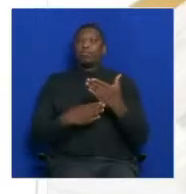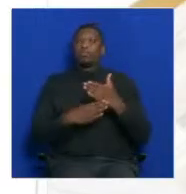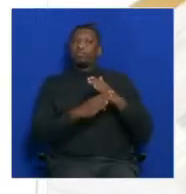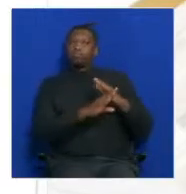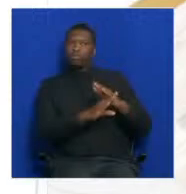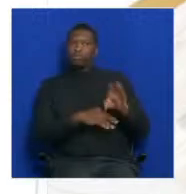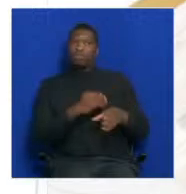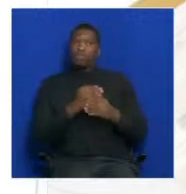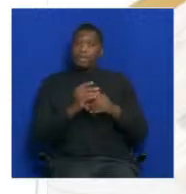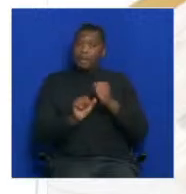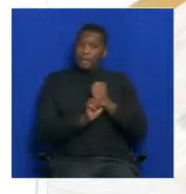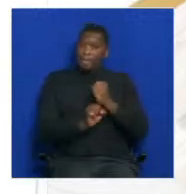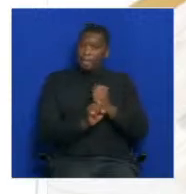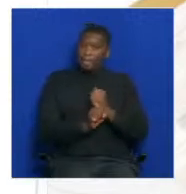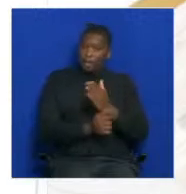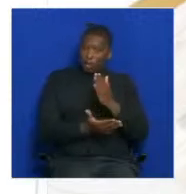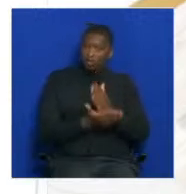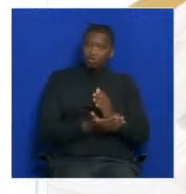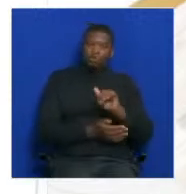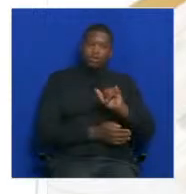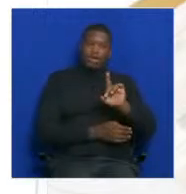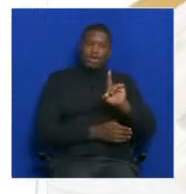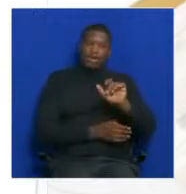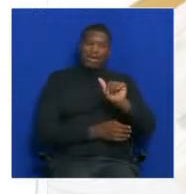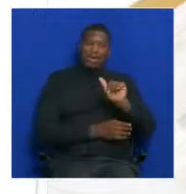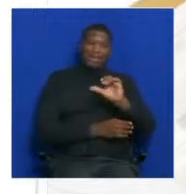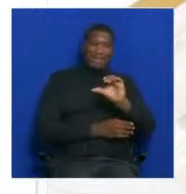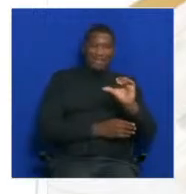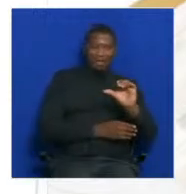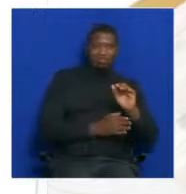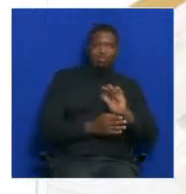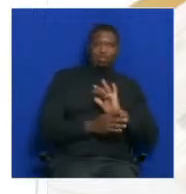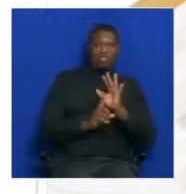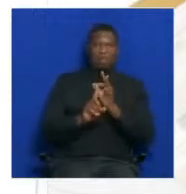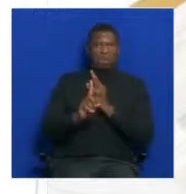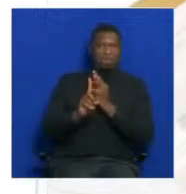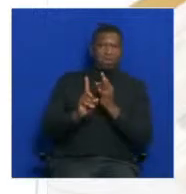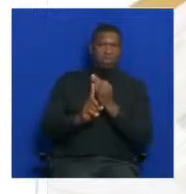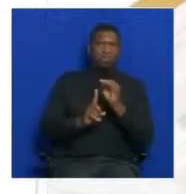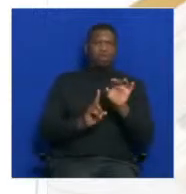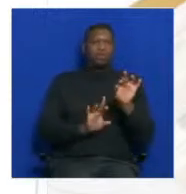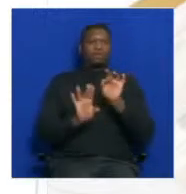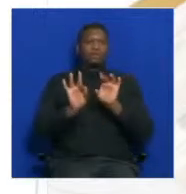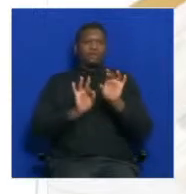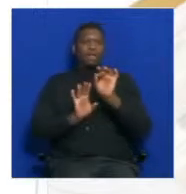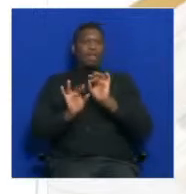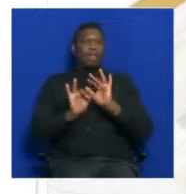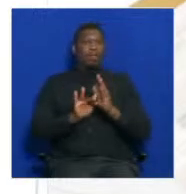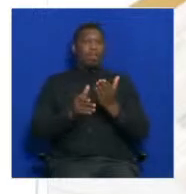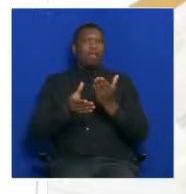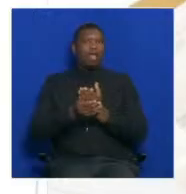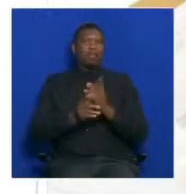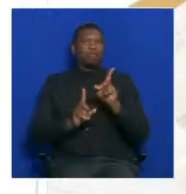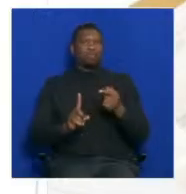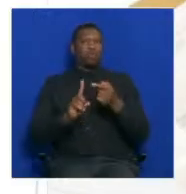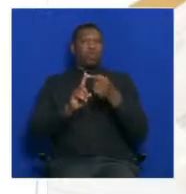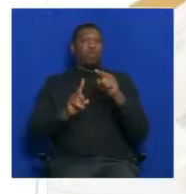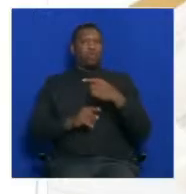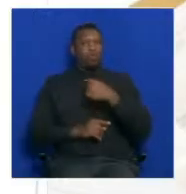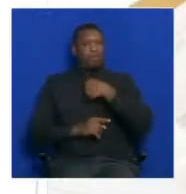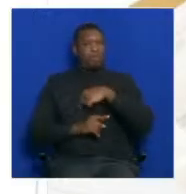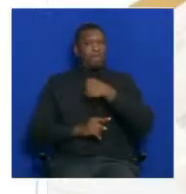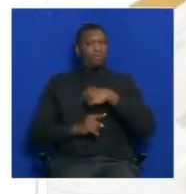is not manipulated to select cases furthering a personal or political agenda. It provided for case